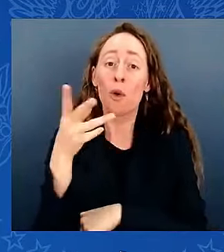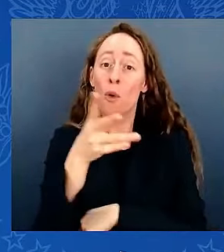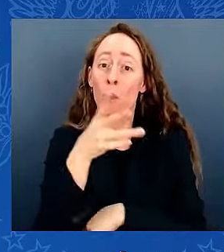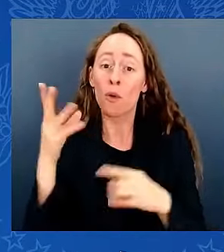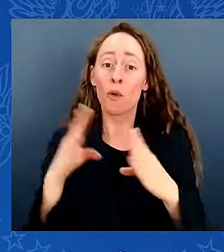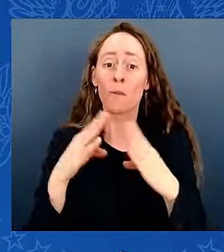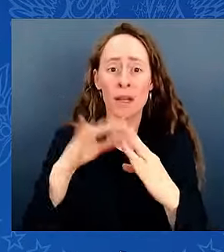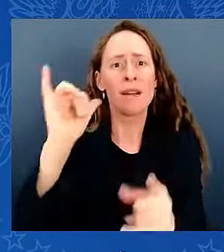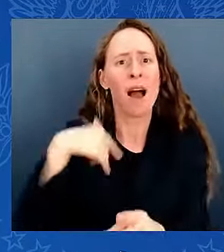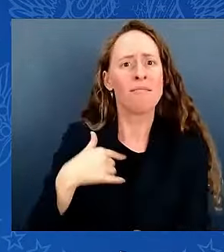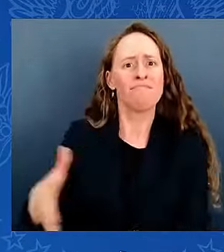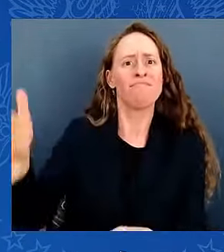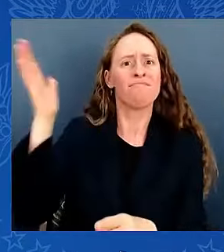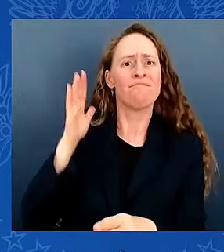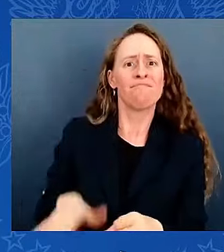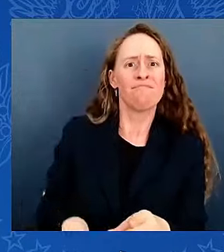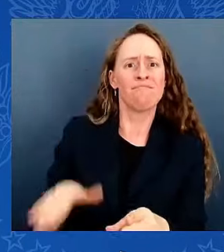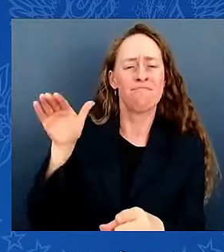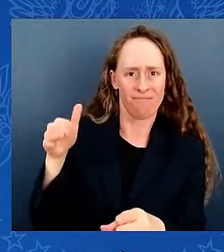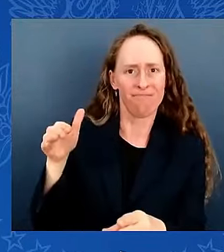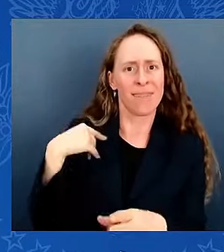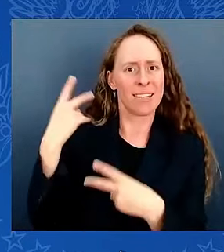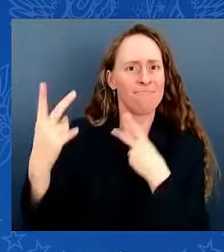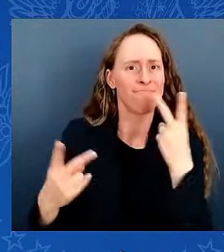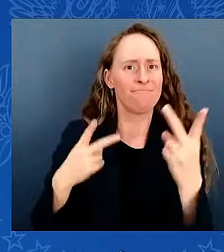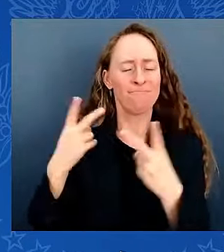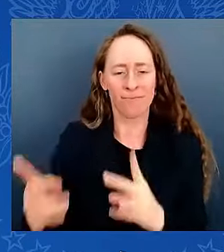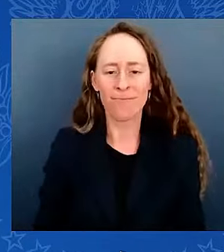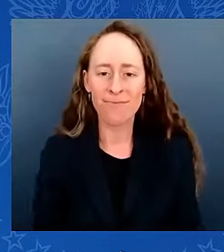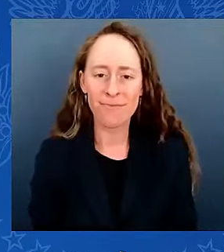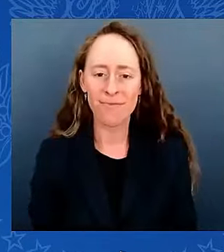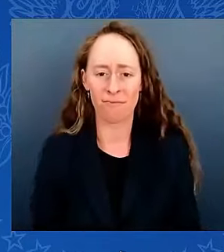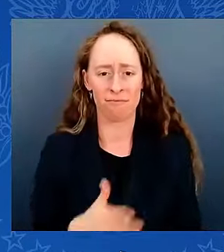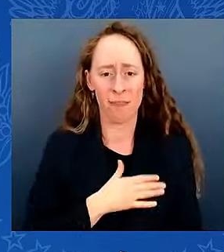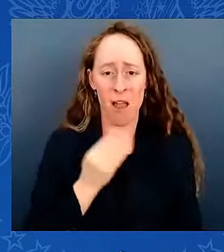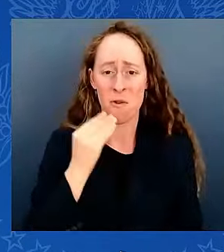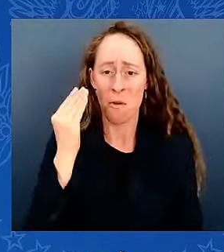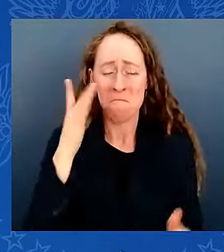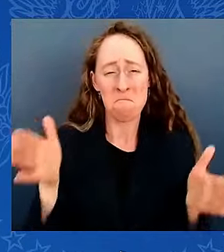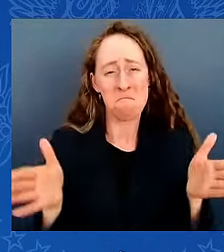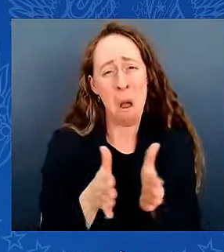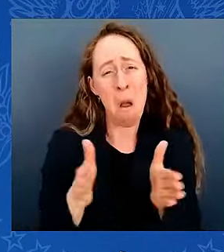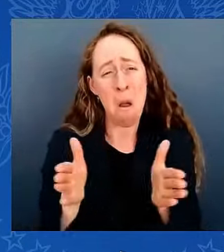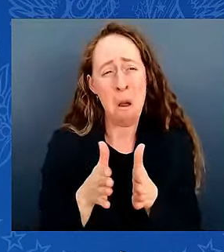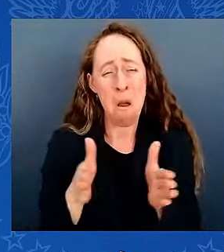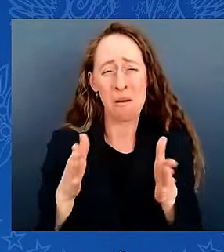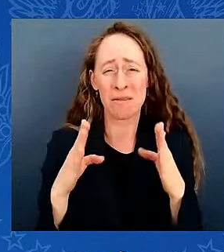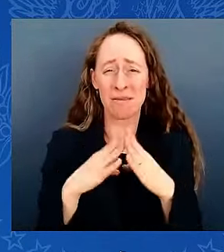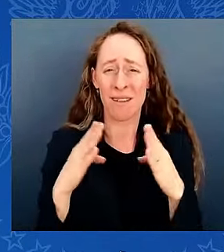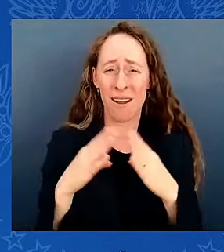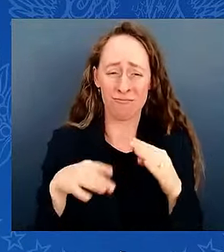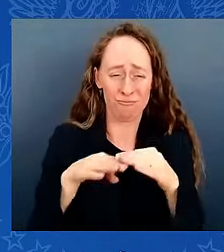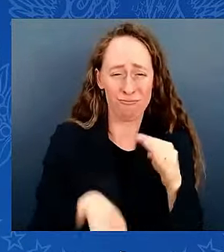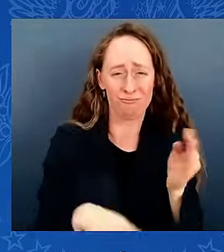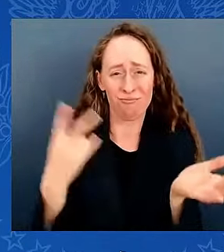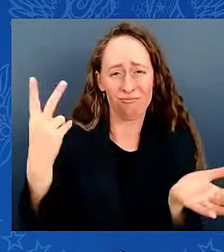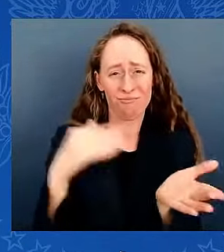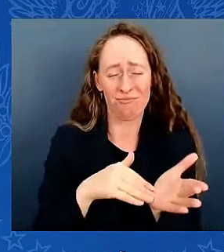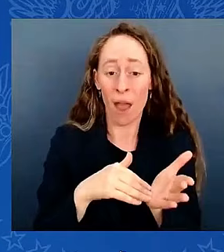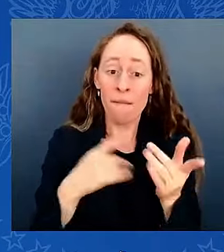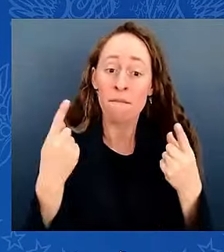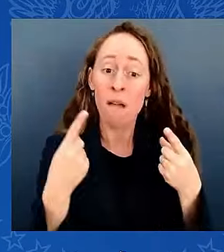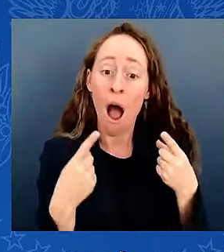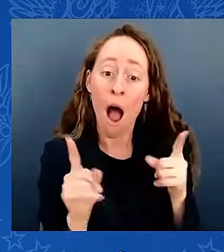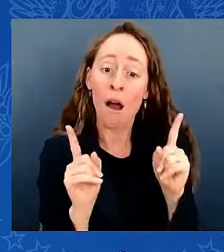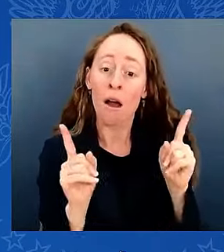people, that explains the accent, is finally seeing critical investments from their government, such as broadband internet.